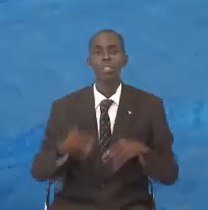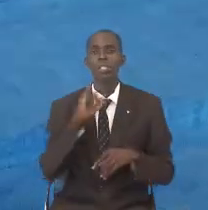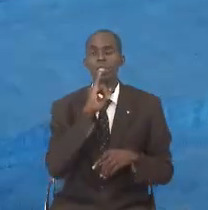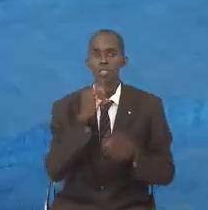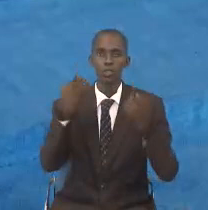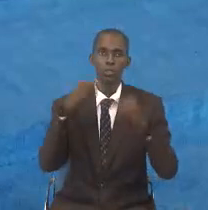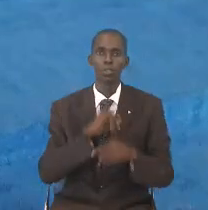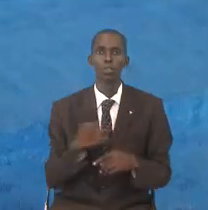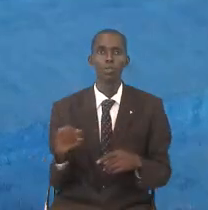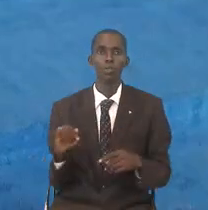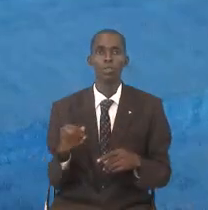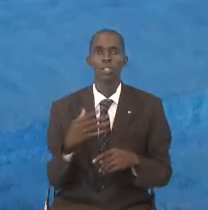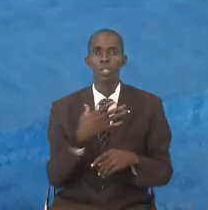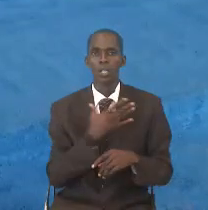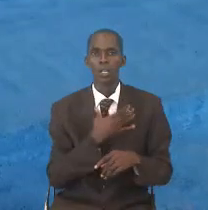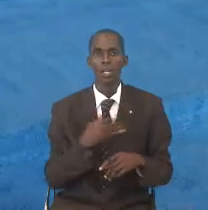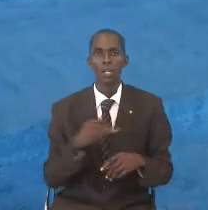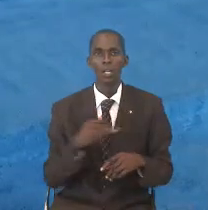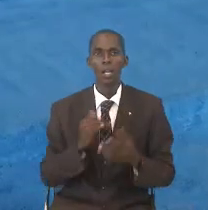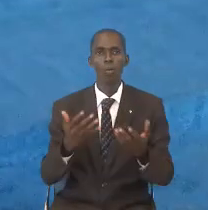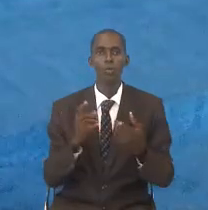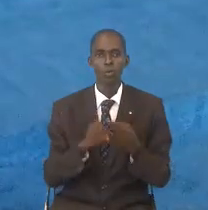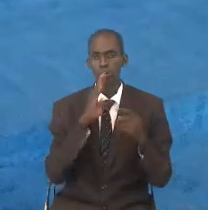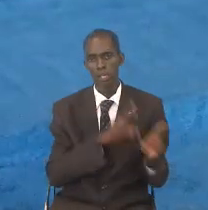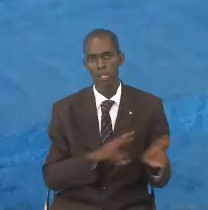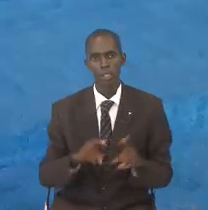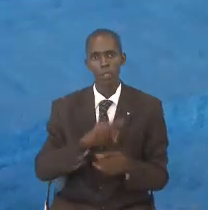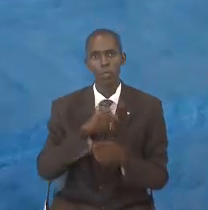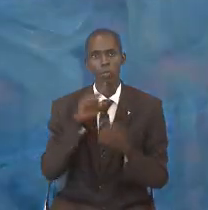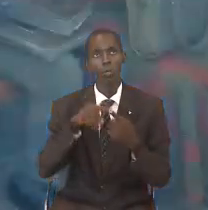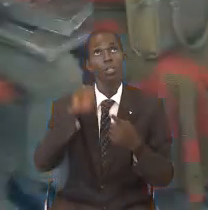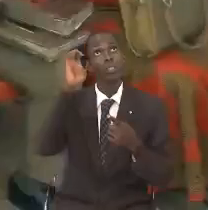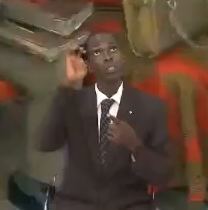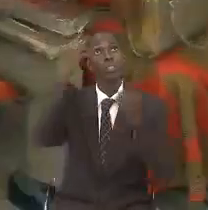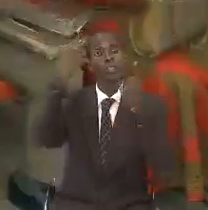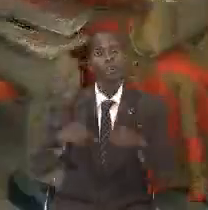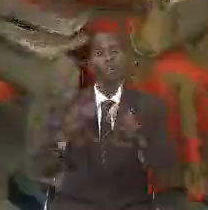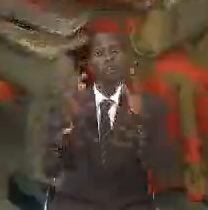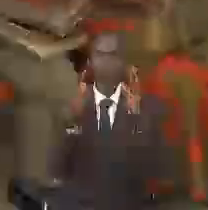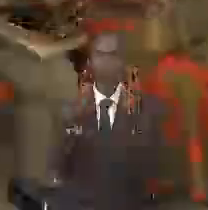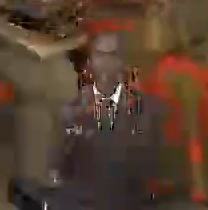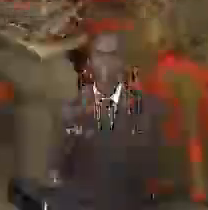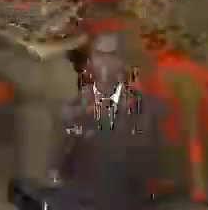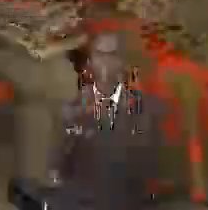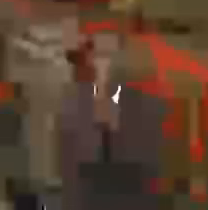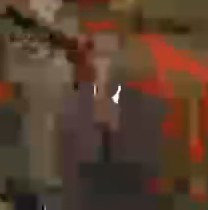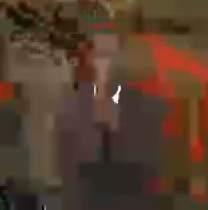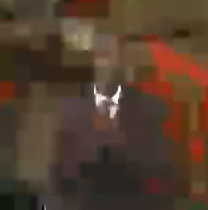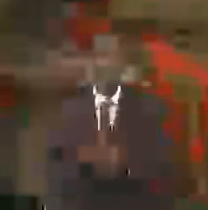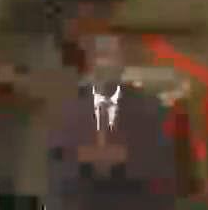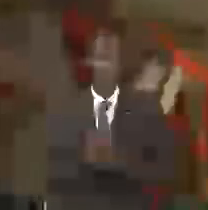coming. And I want to be ready when he comes. Open your mouth and talk to the Lord in prayer.